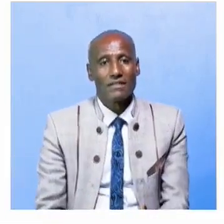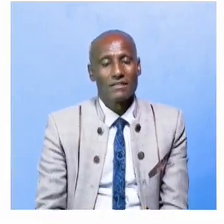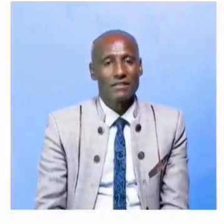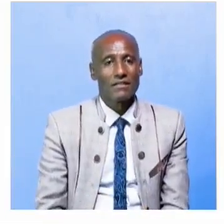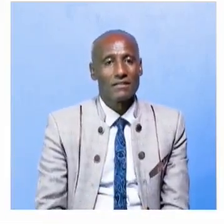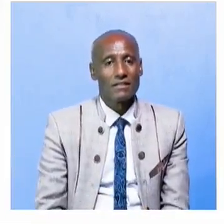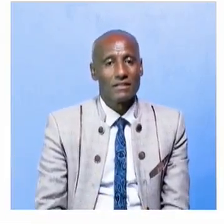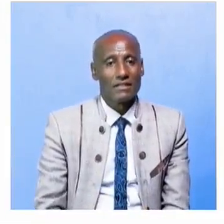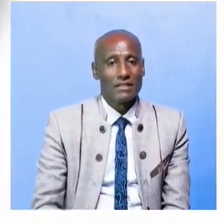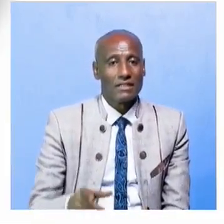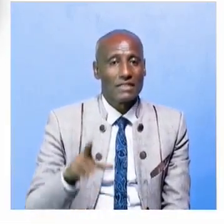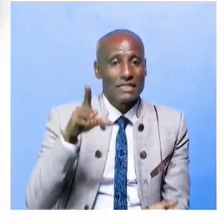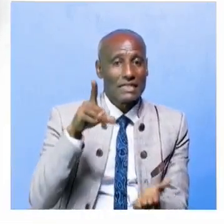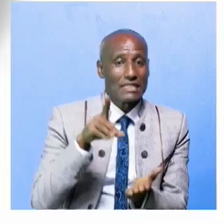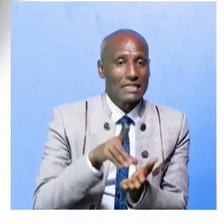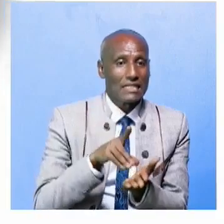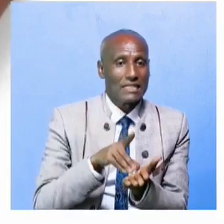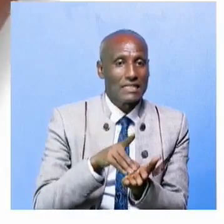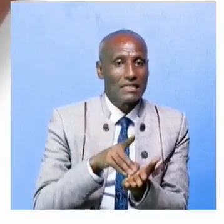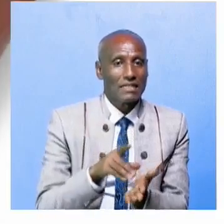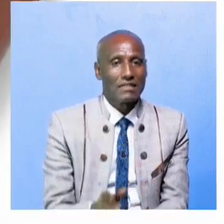this city